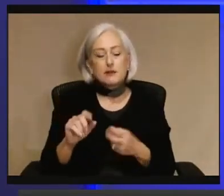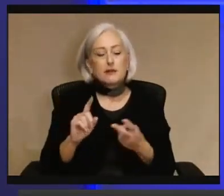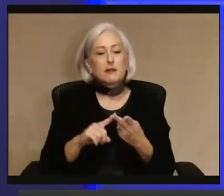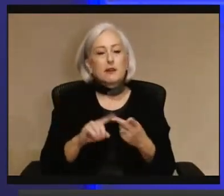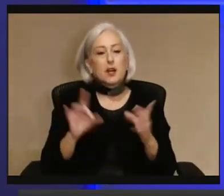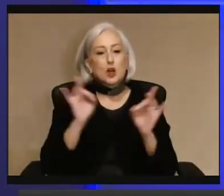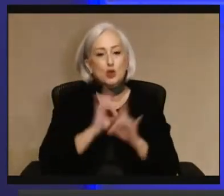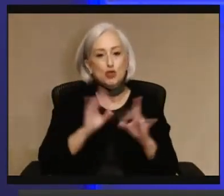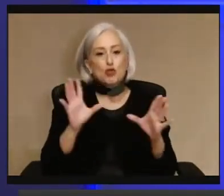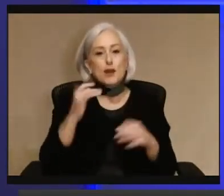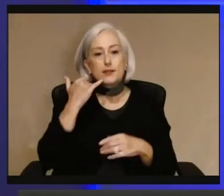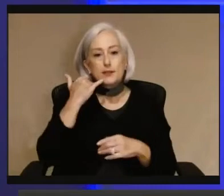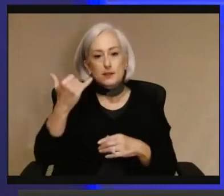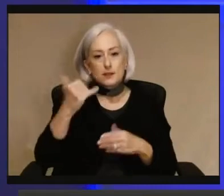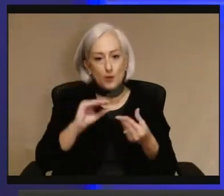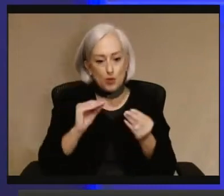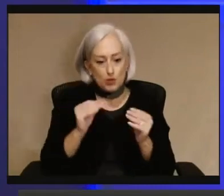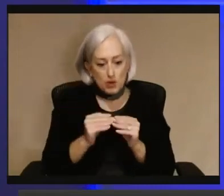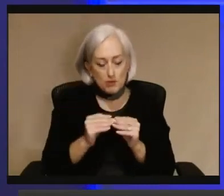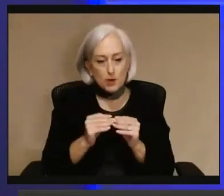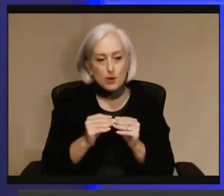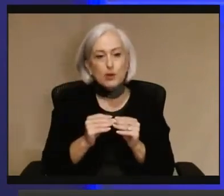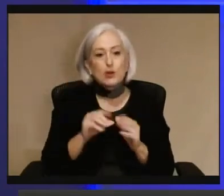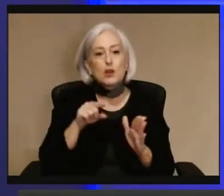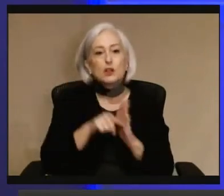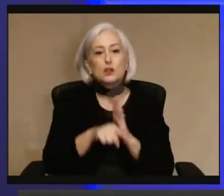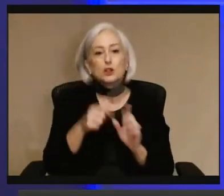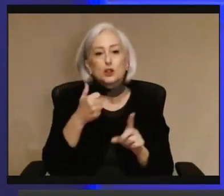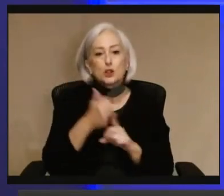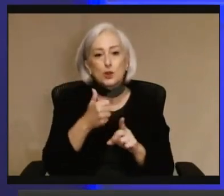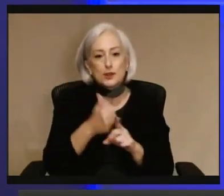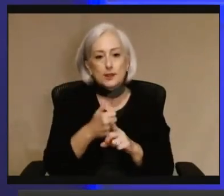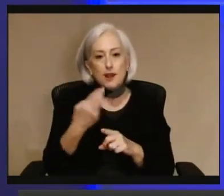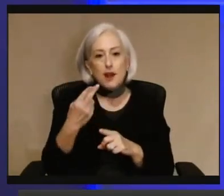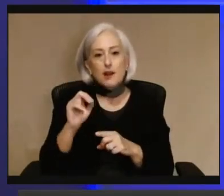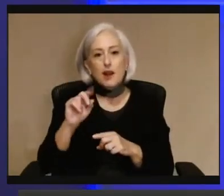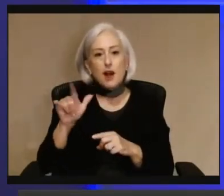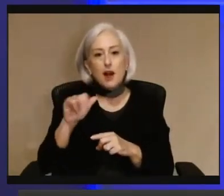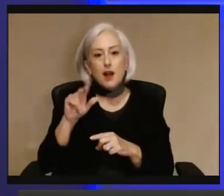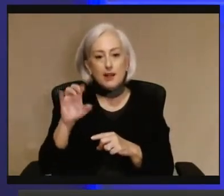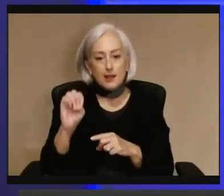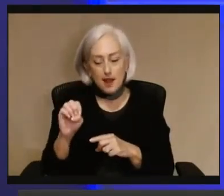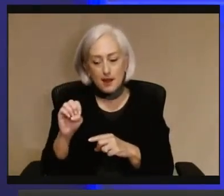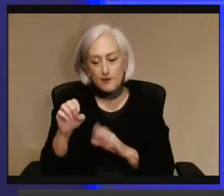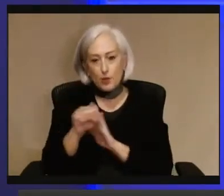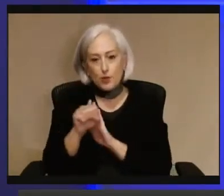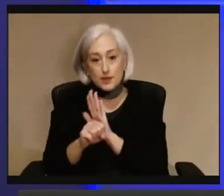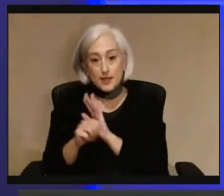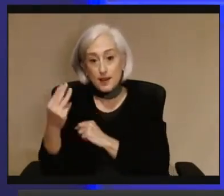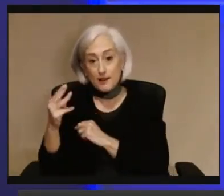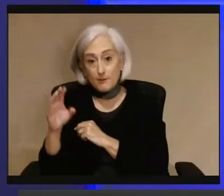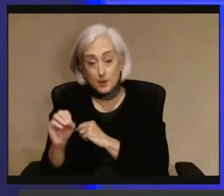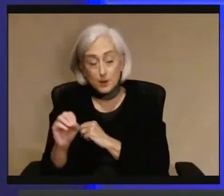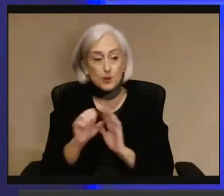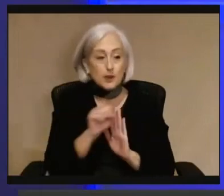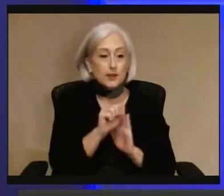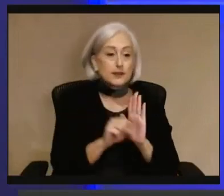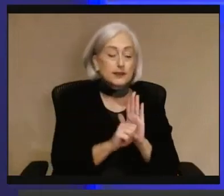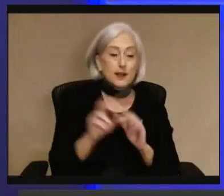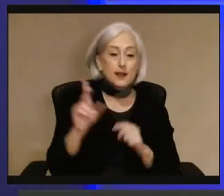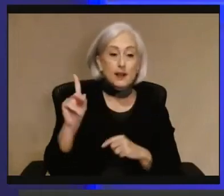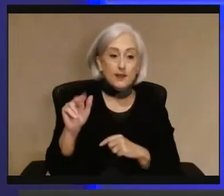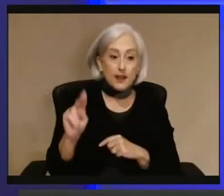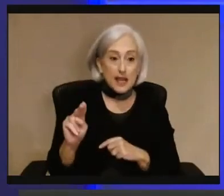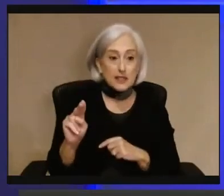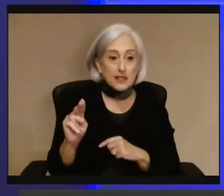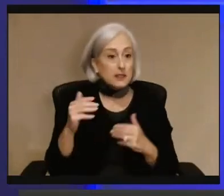suicide hotlines. Missouri has their own hotline. The state of Kansas has their own hotline. So we have information that I would be happy to share.